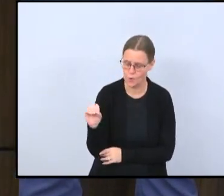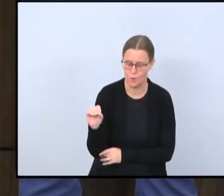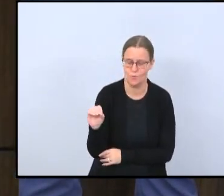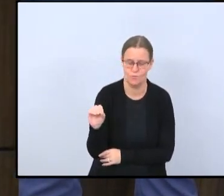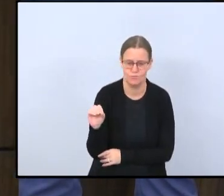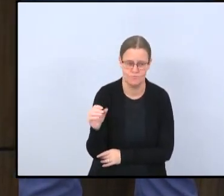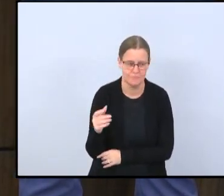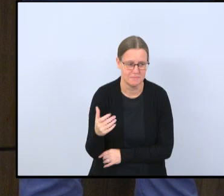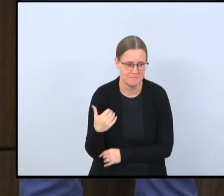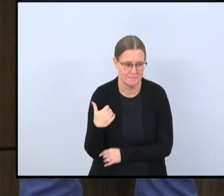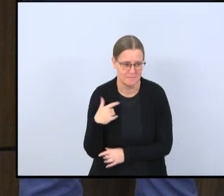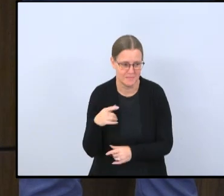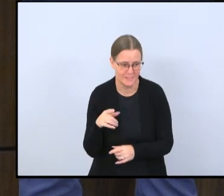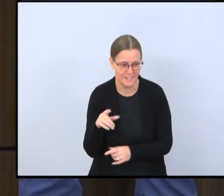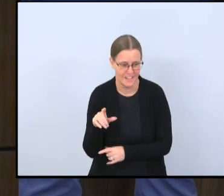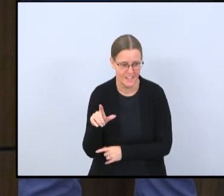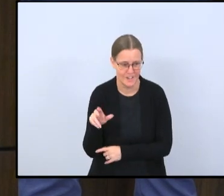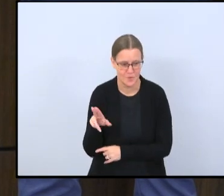success.